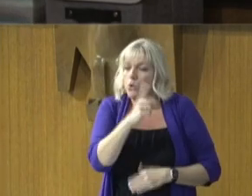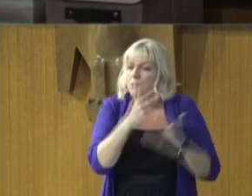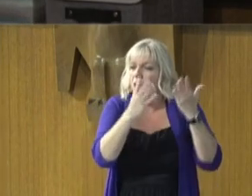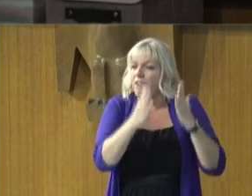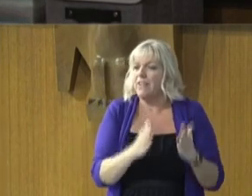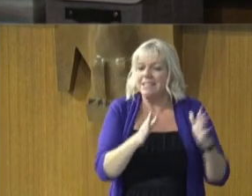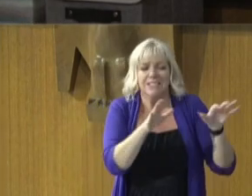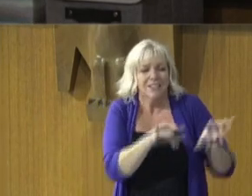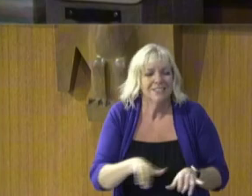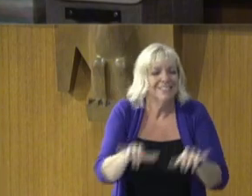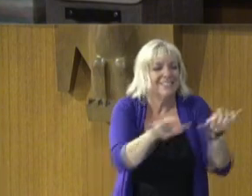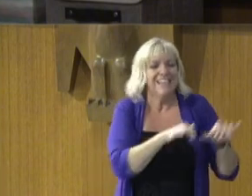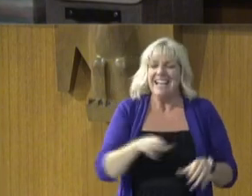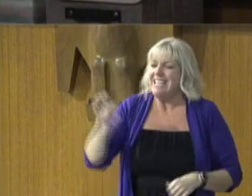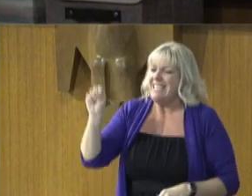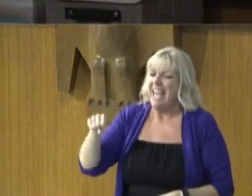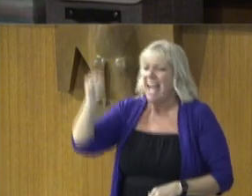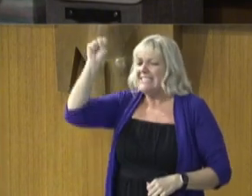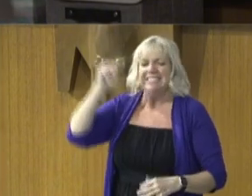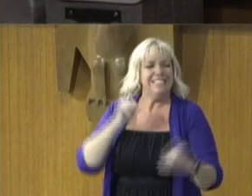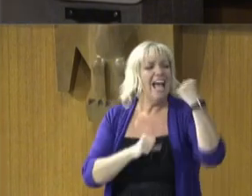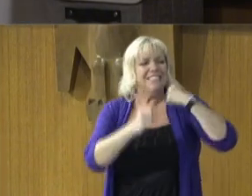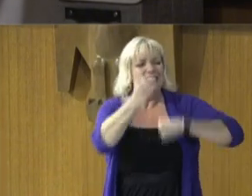"Oh, super duper yes."